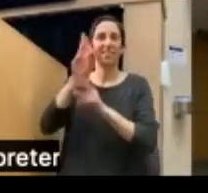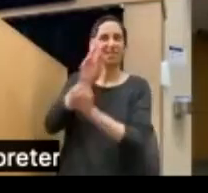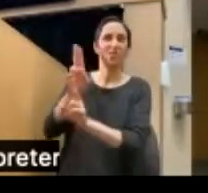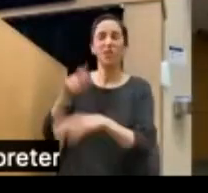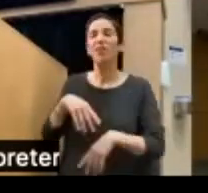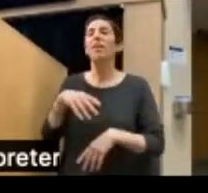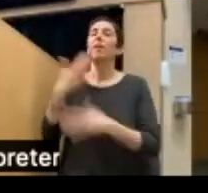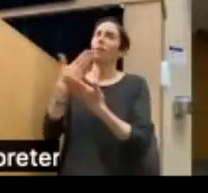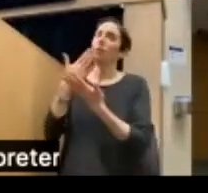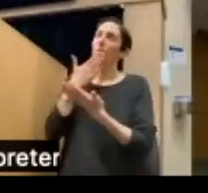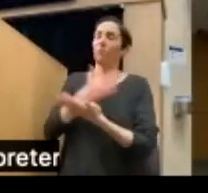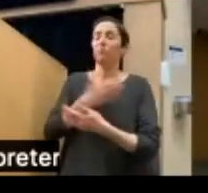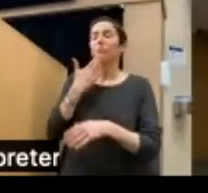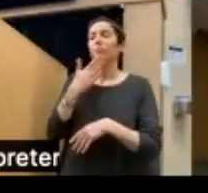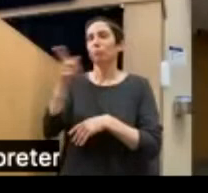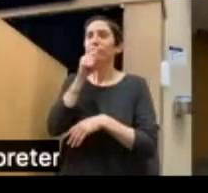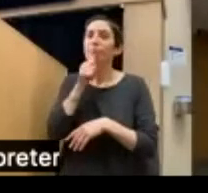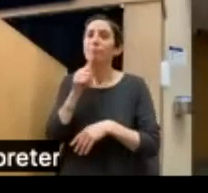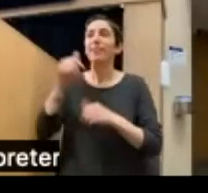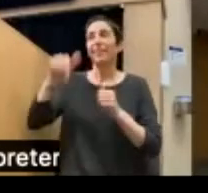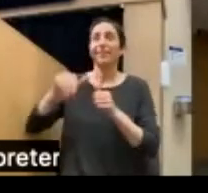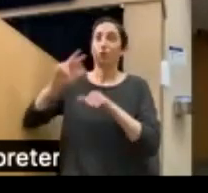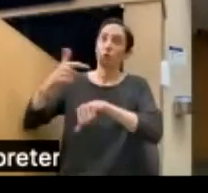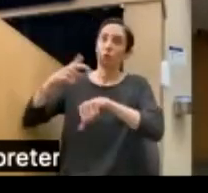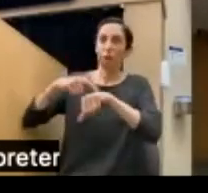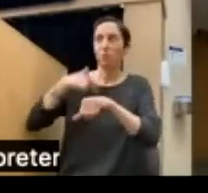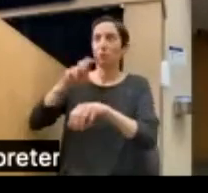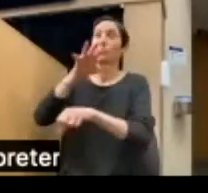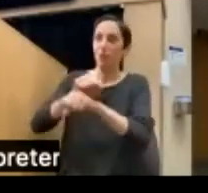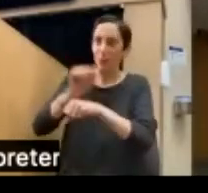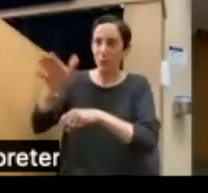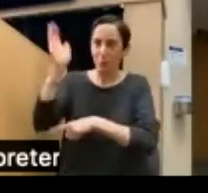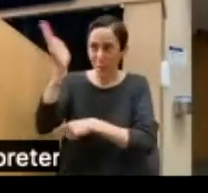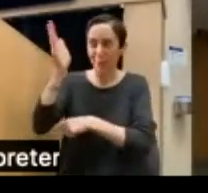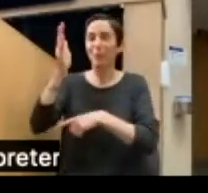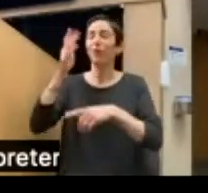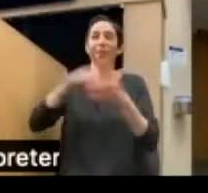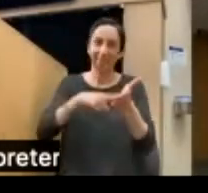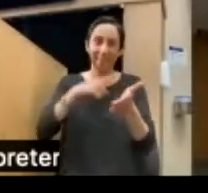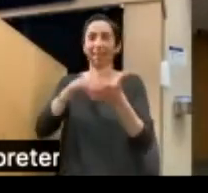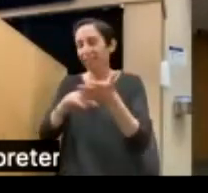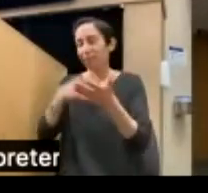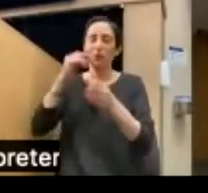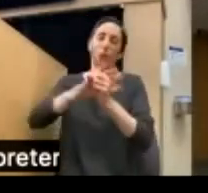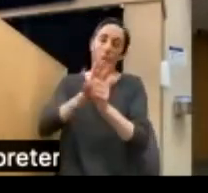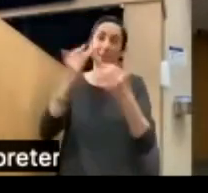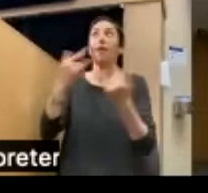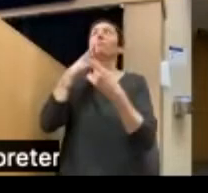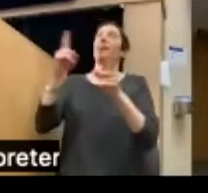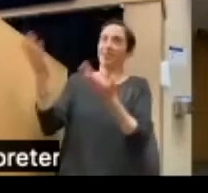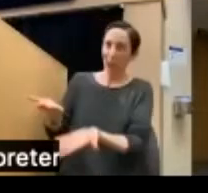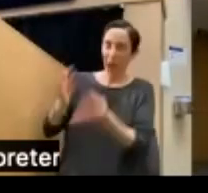that we scheduled for lecture over the last 2 years because of COVID. So I'm just so excited that the time has finally come. Thank you.